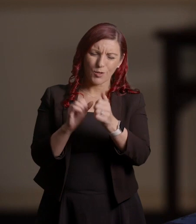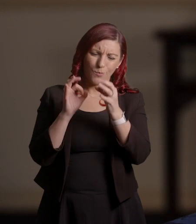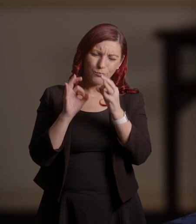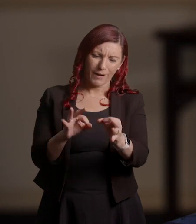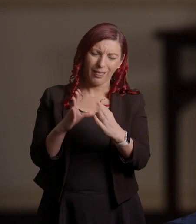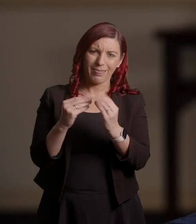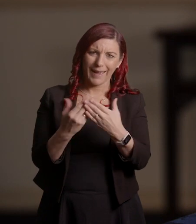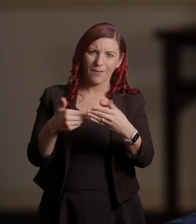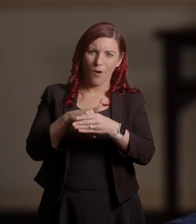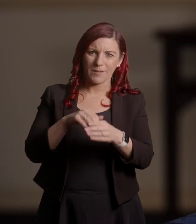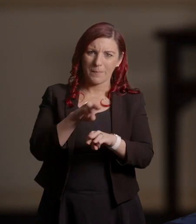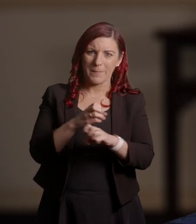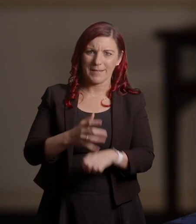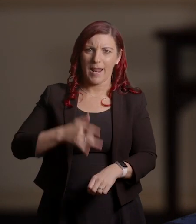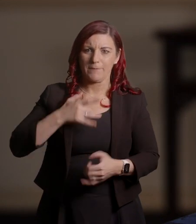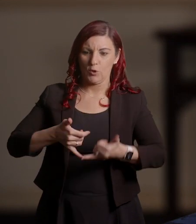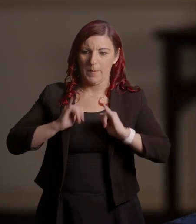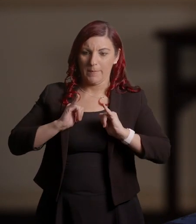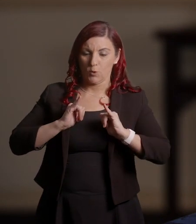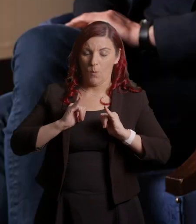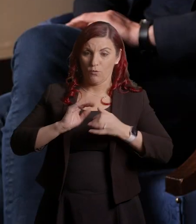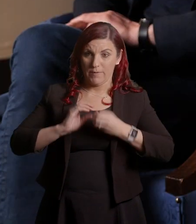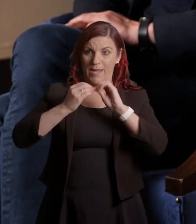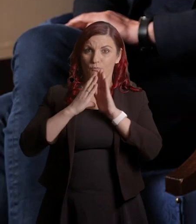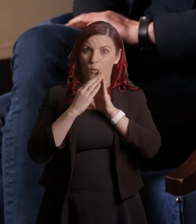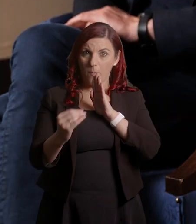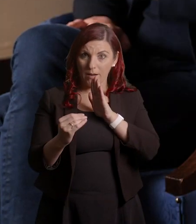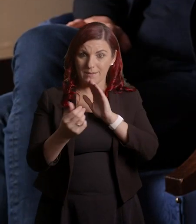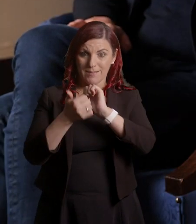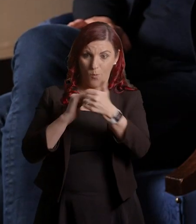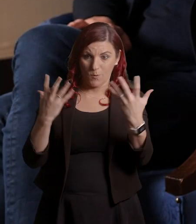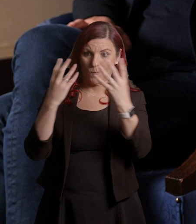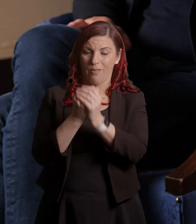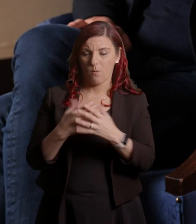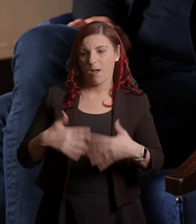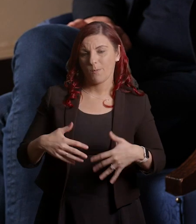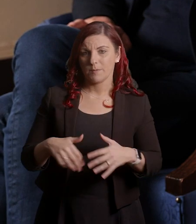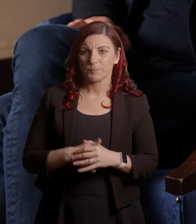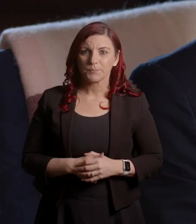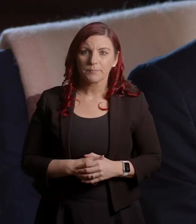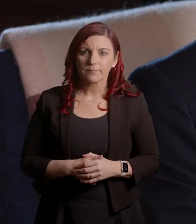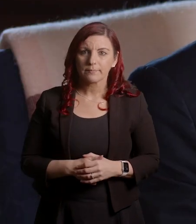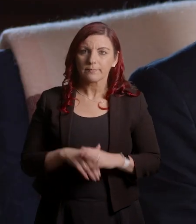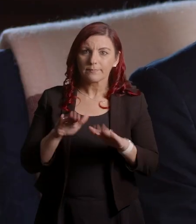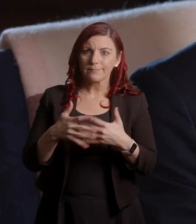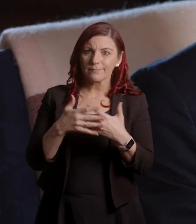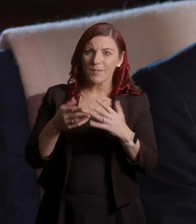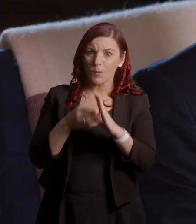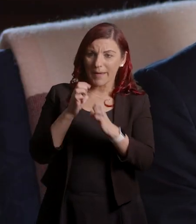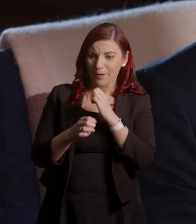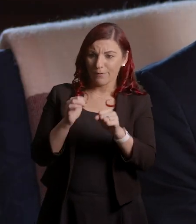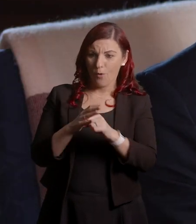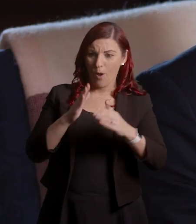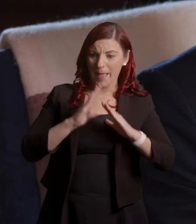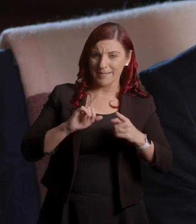brilliant thing in people's lives. So to be able to also bring role models and sport together is fantastic. Mick, obviously a good weekend for both